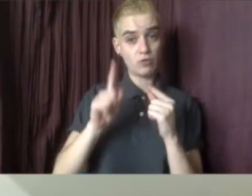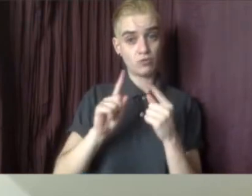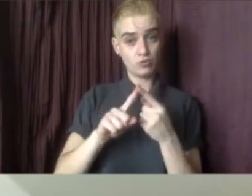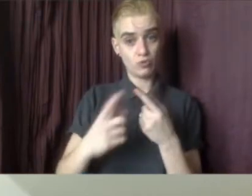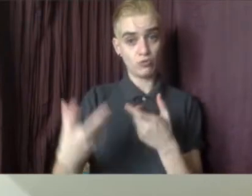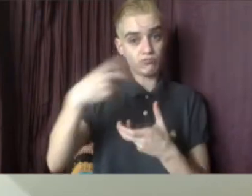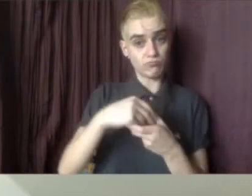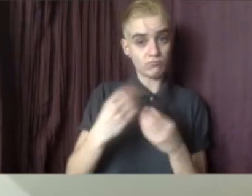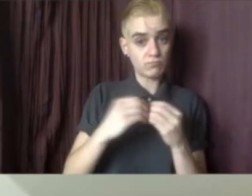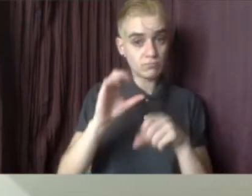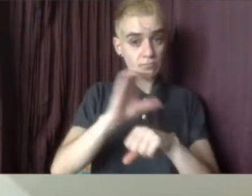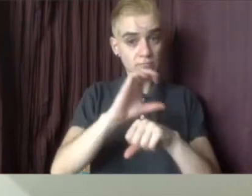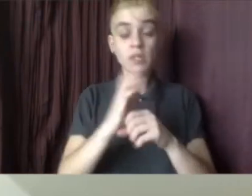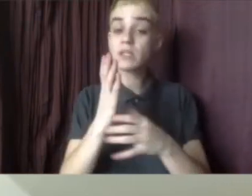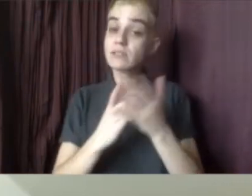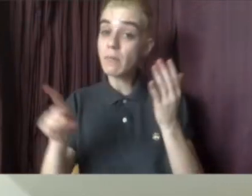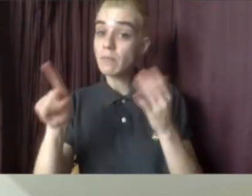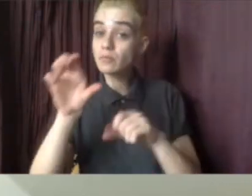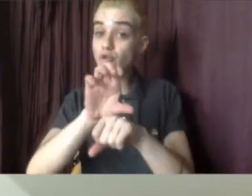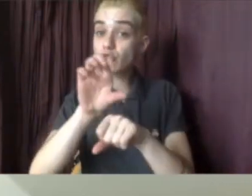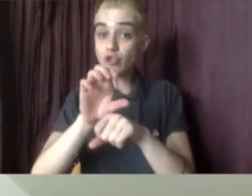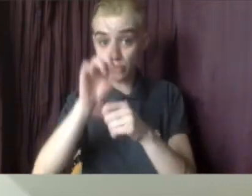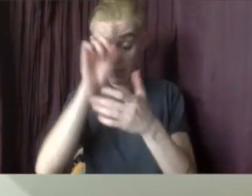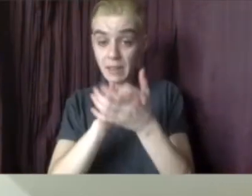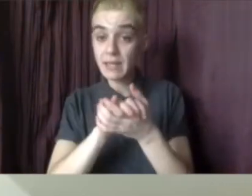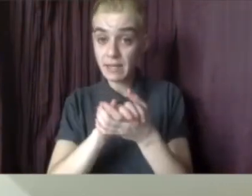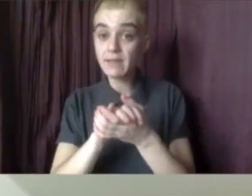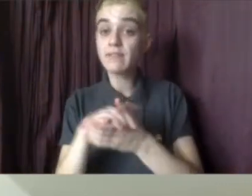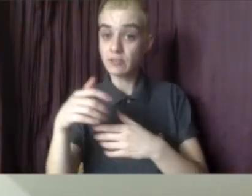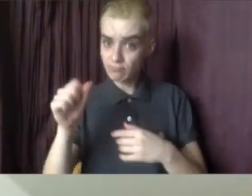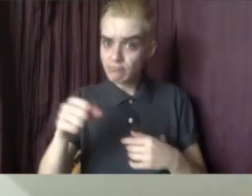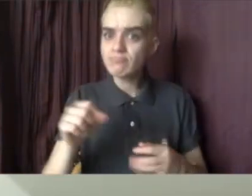you know, engaging in political conversation. So how do we get more